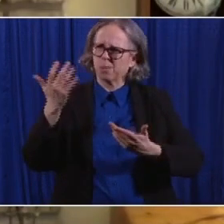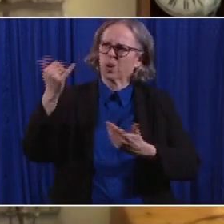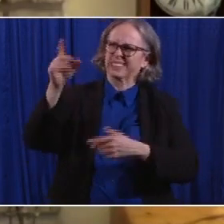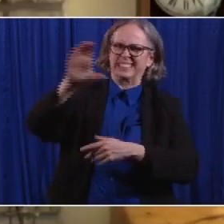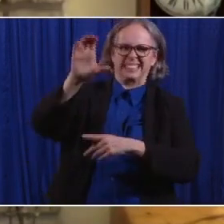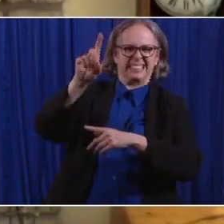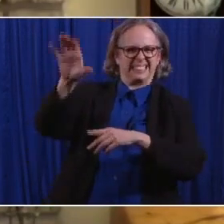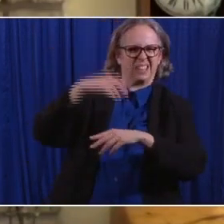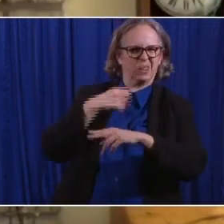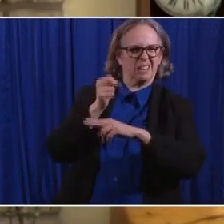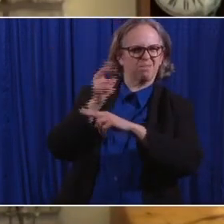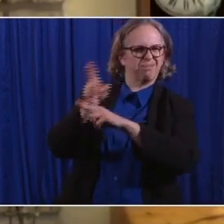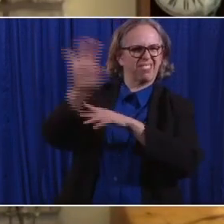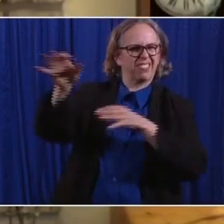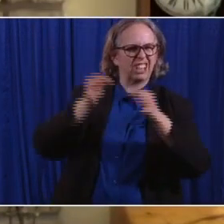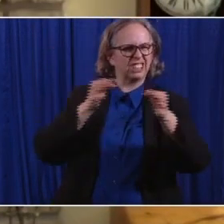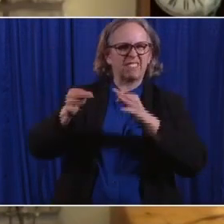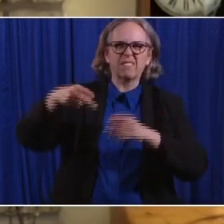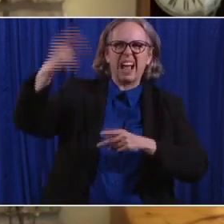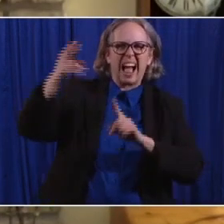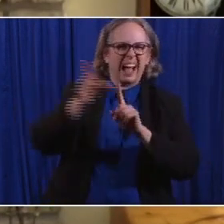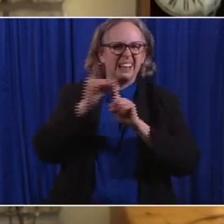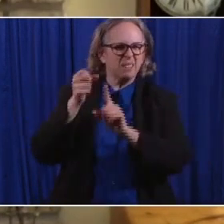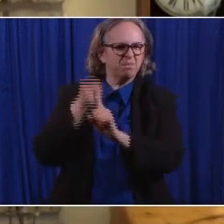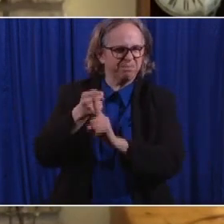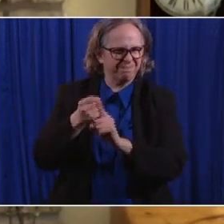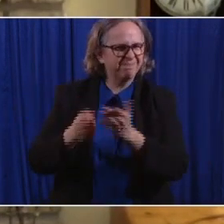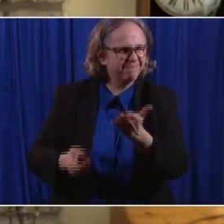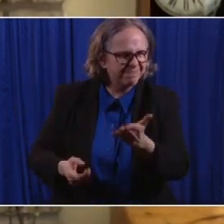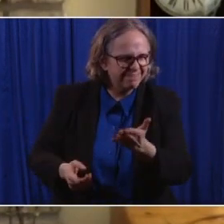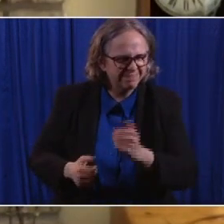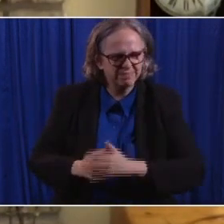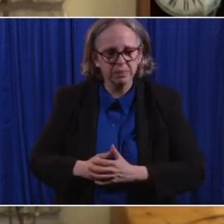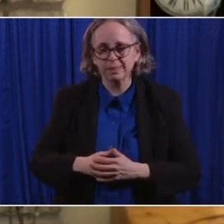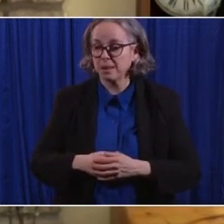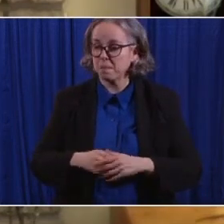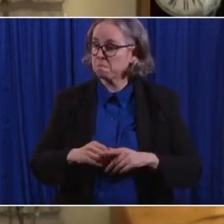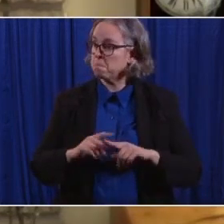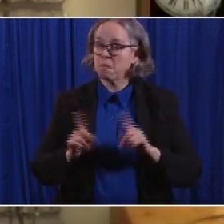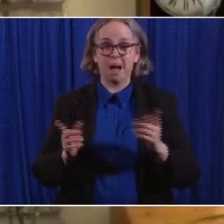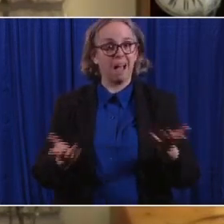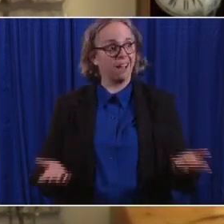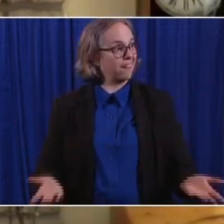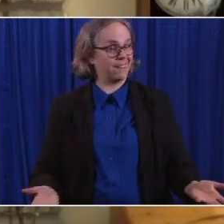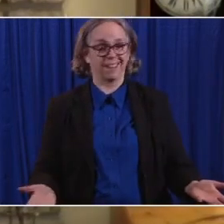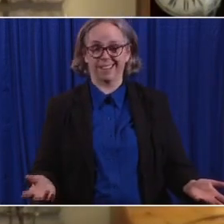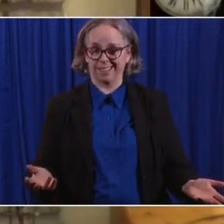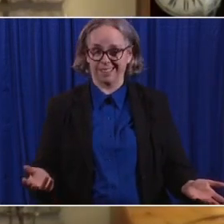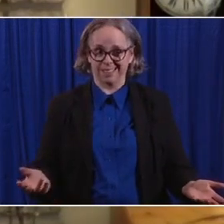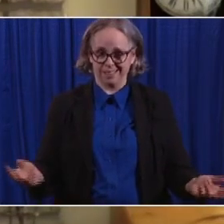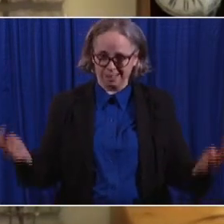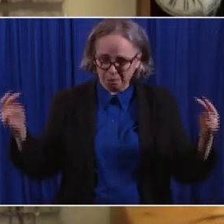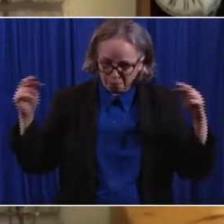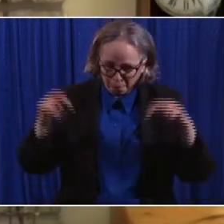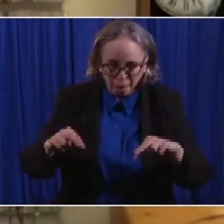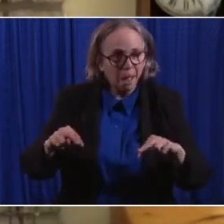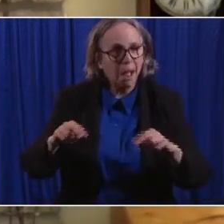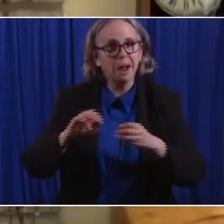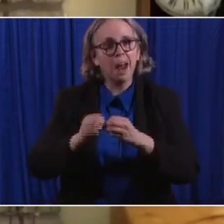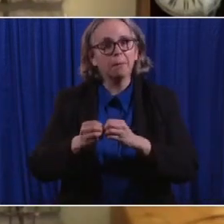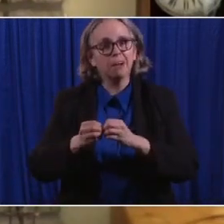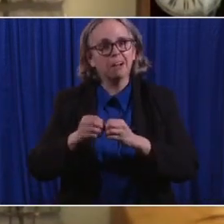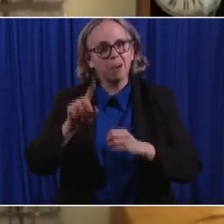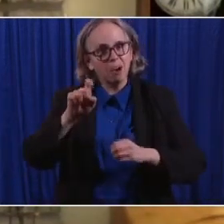high incidence level, but the data is certainly trending in the right direction. So now we're going to